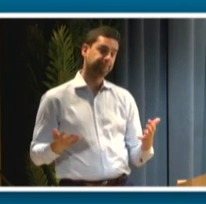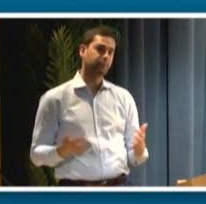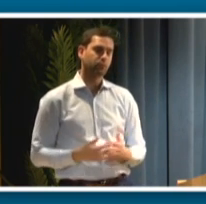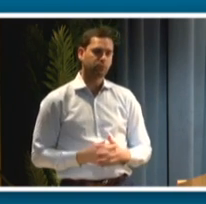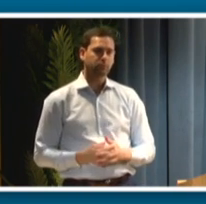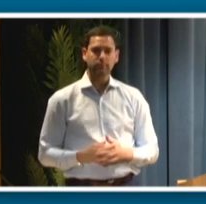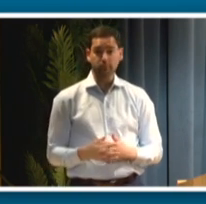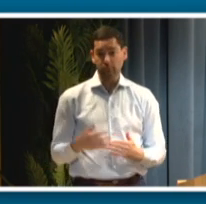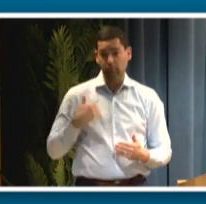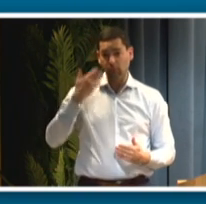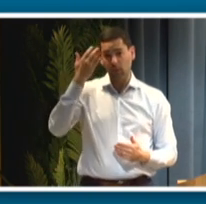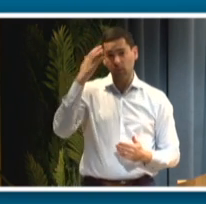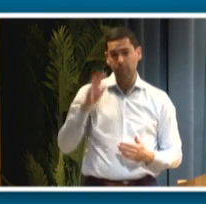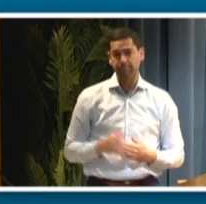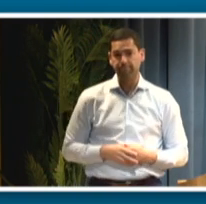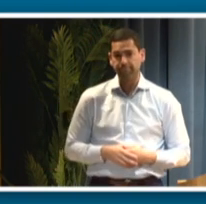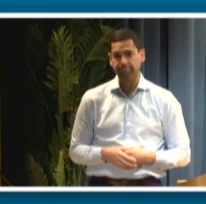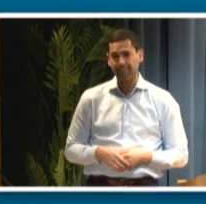I don't know.